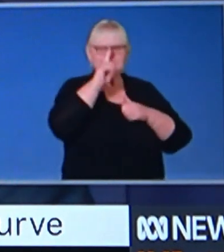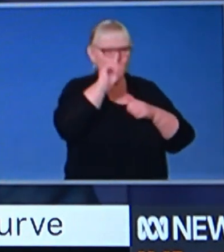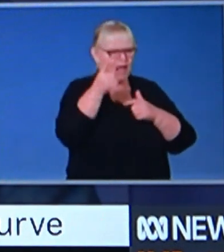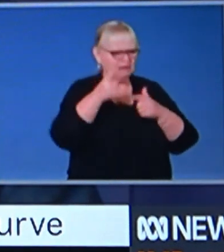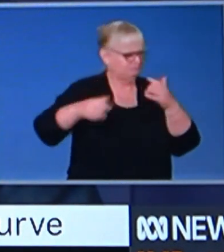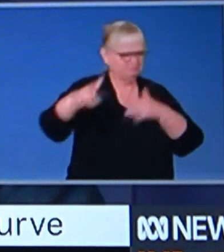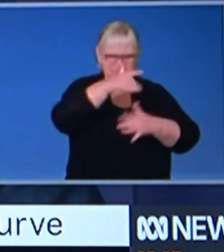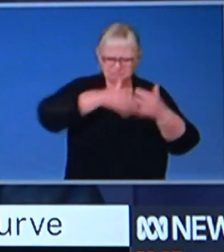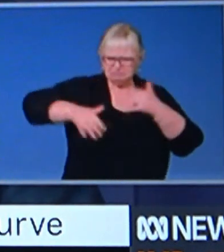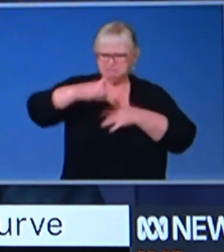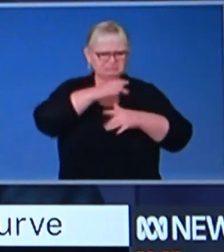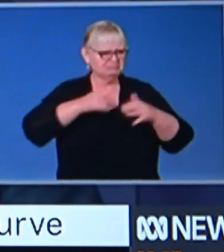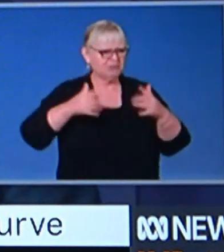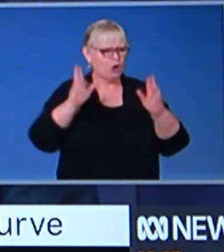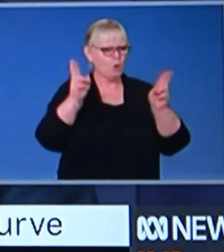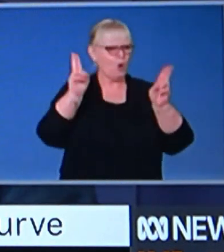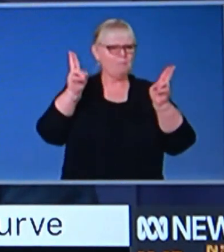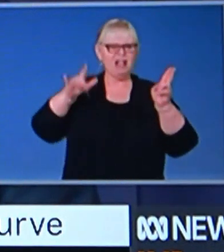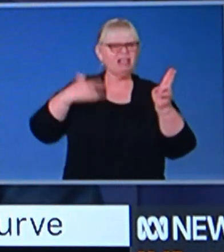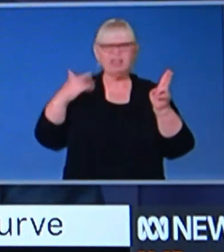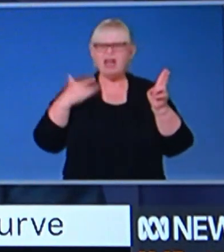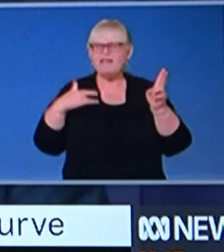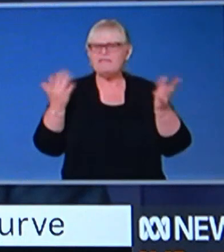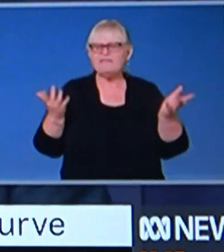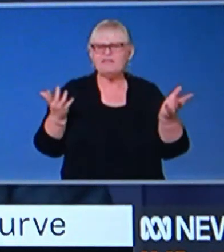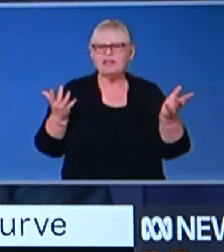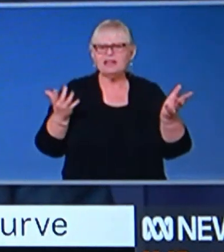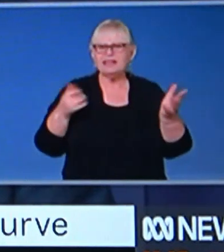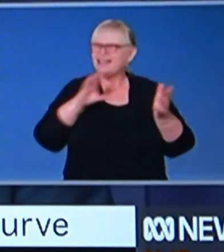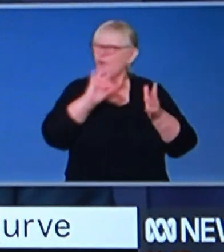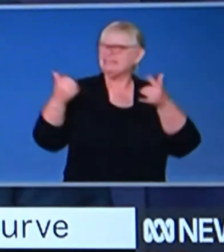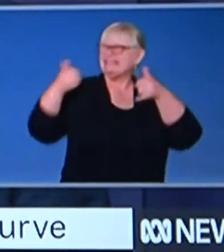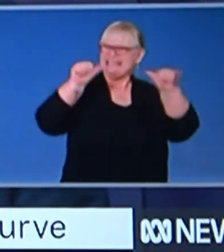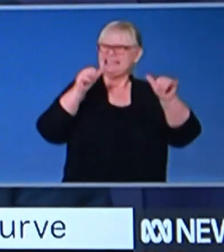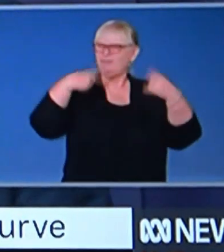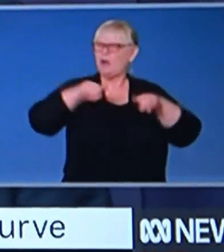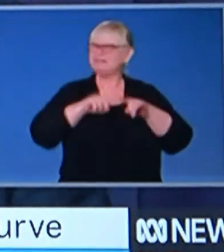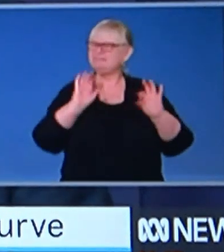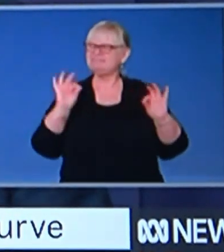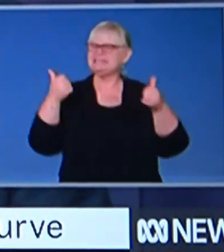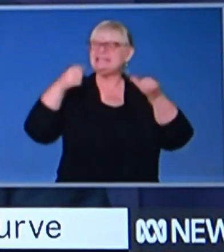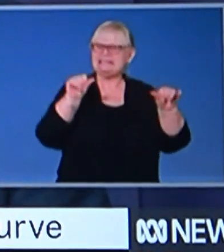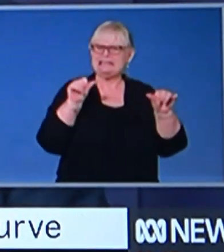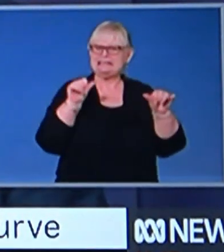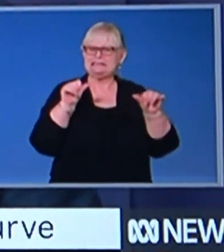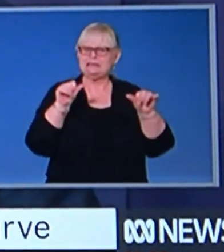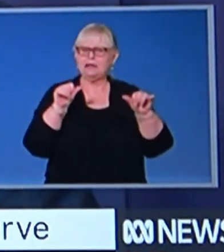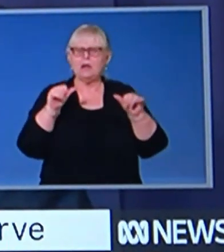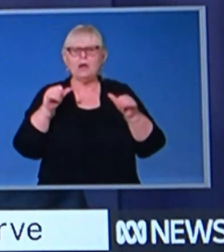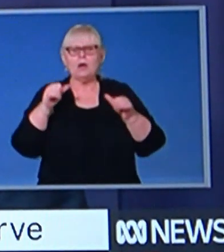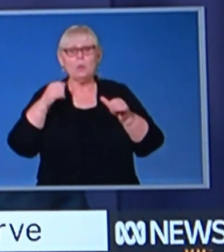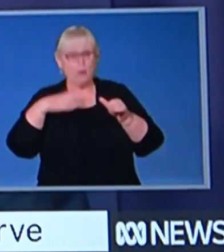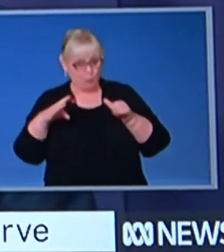their as normal of lives as possible. That's not what success looks like. This is the success we're